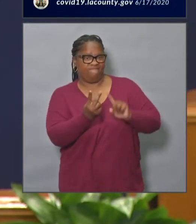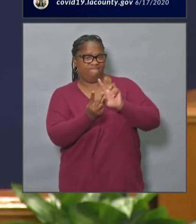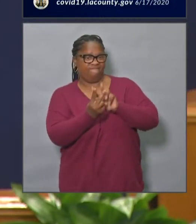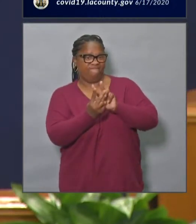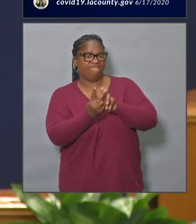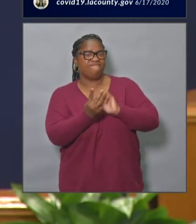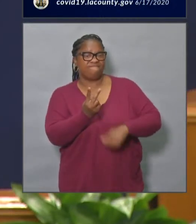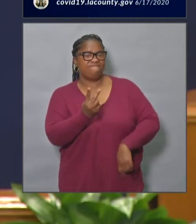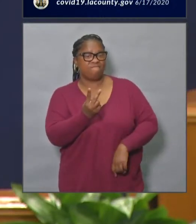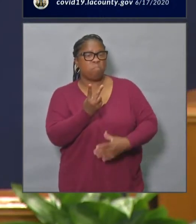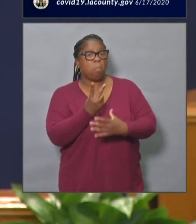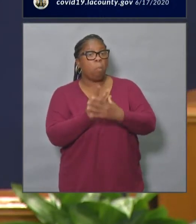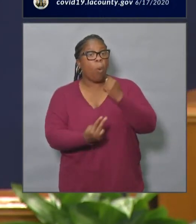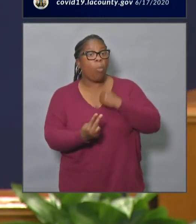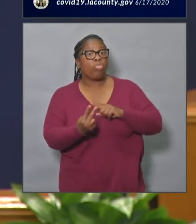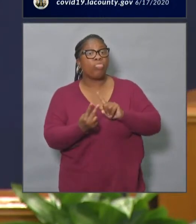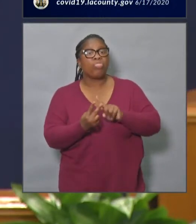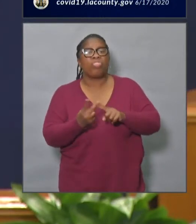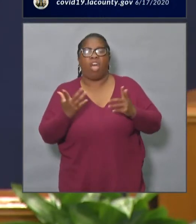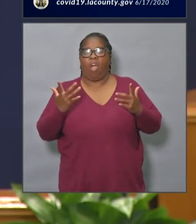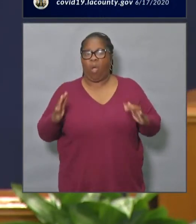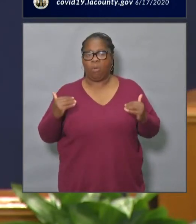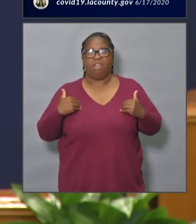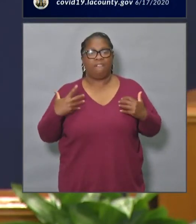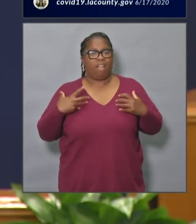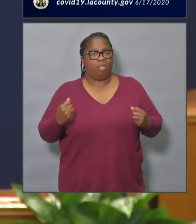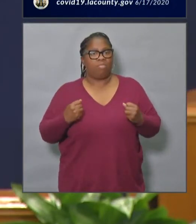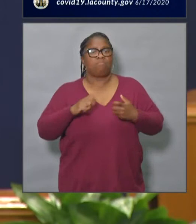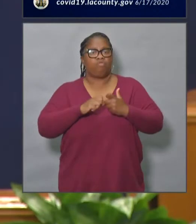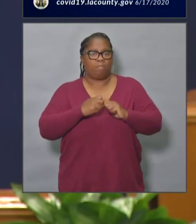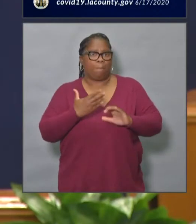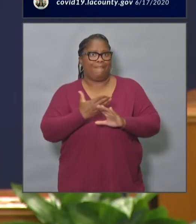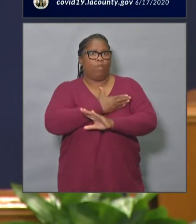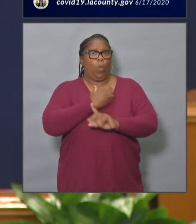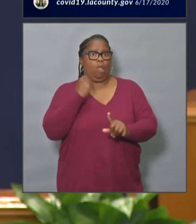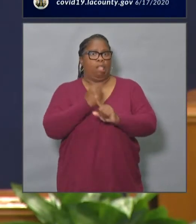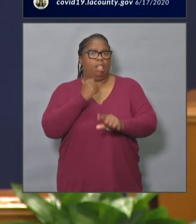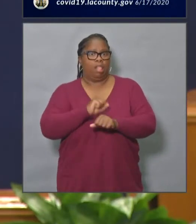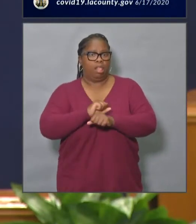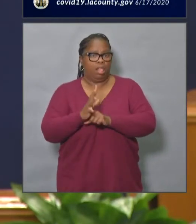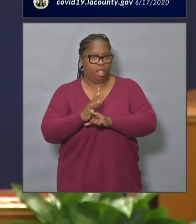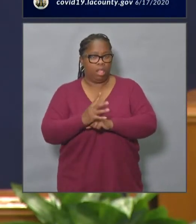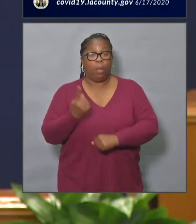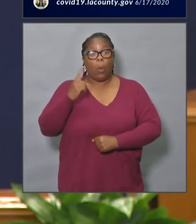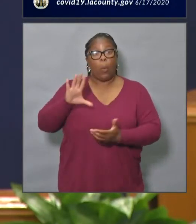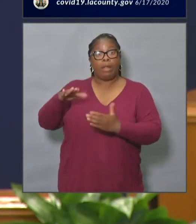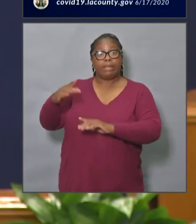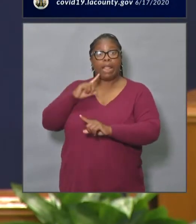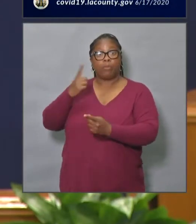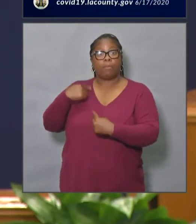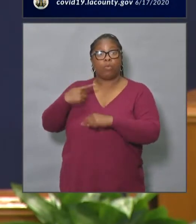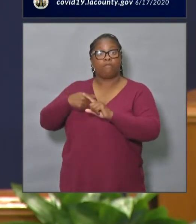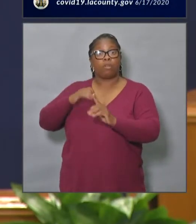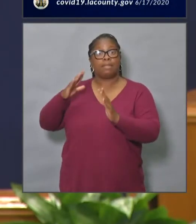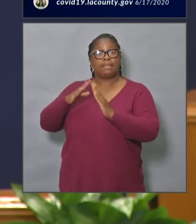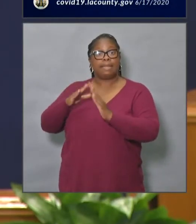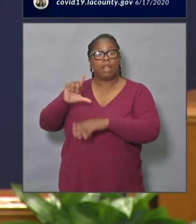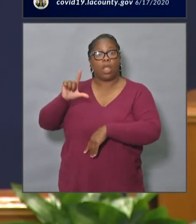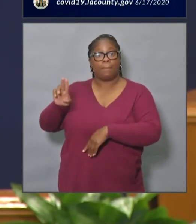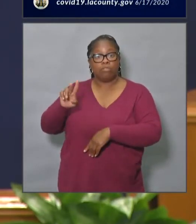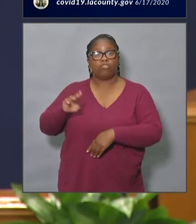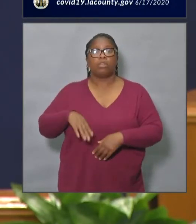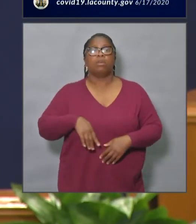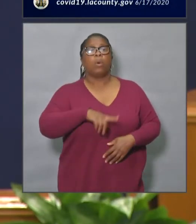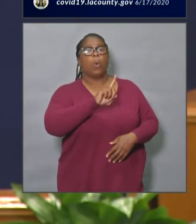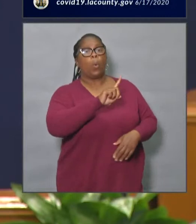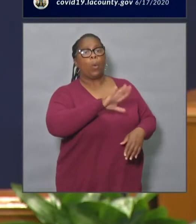people who passed away had underlying health conditions. The information on the 1 death reported by the City of Long Beach and the 1 death reported